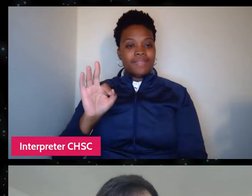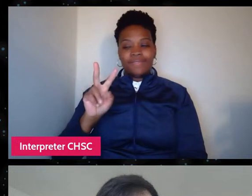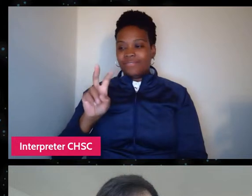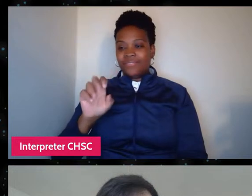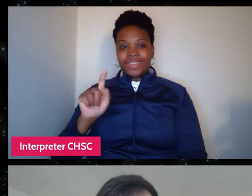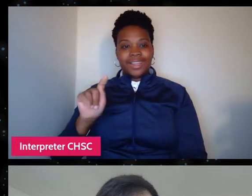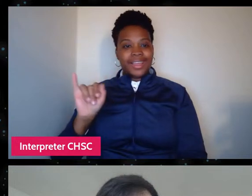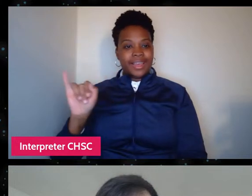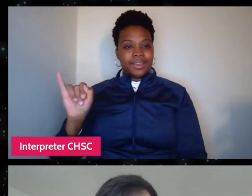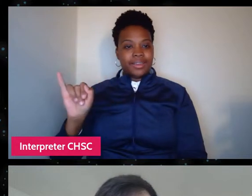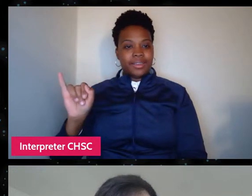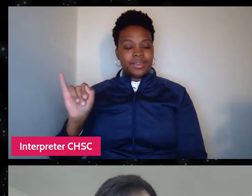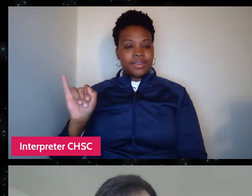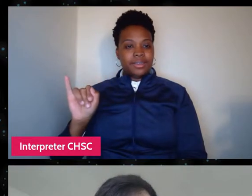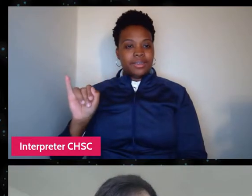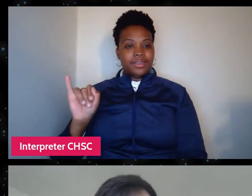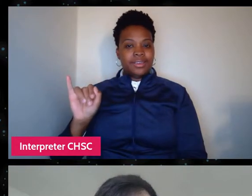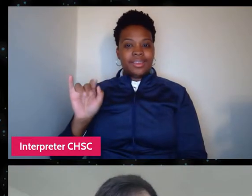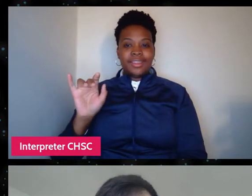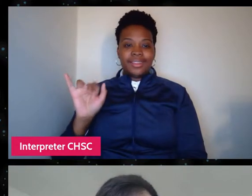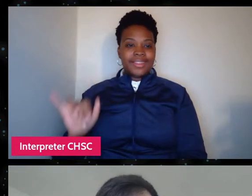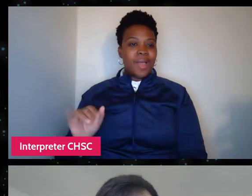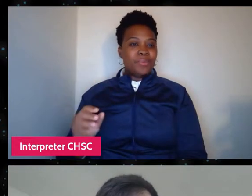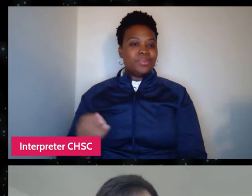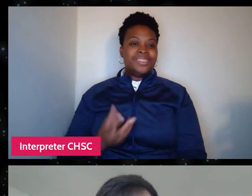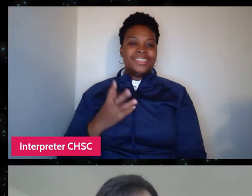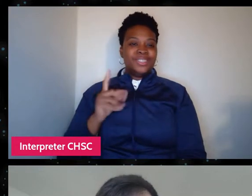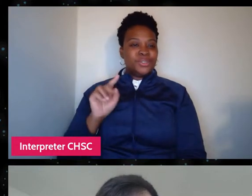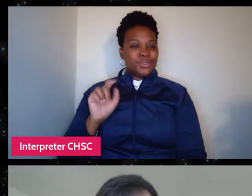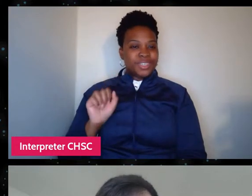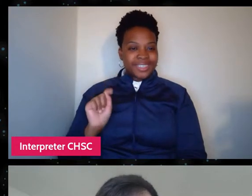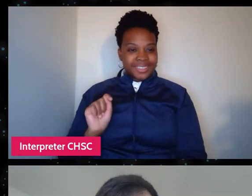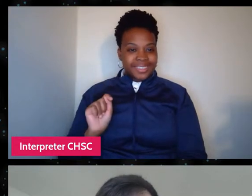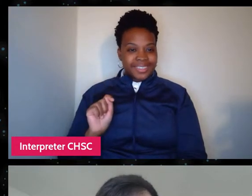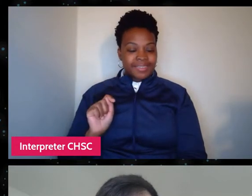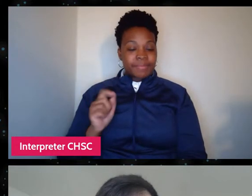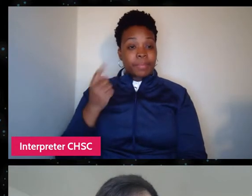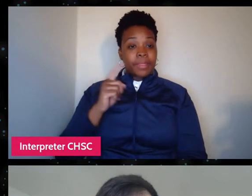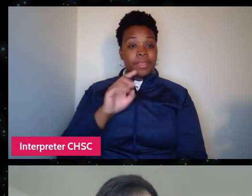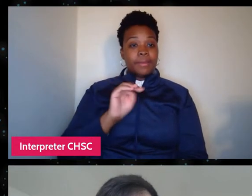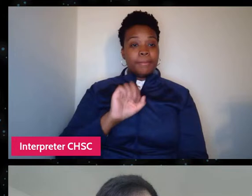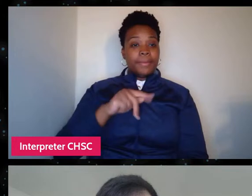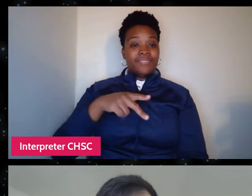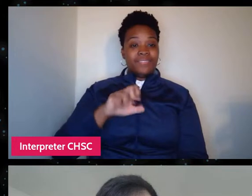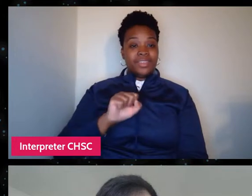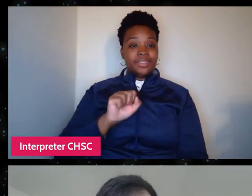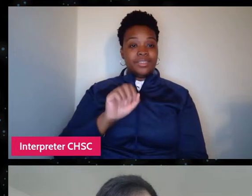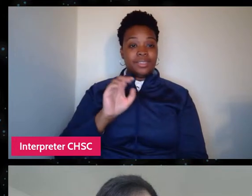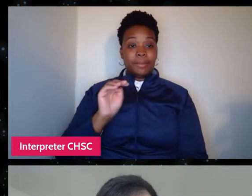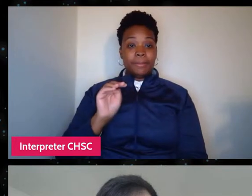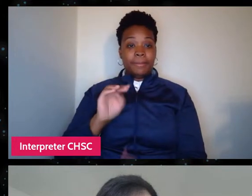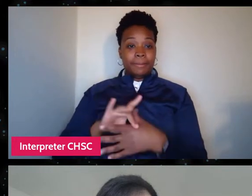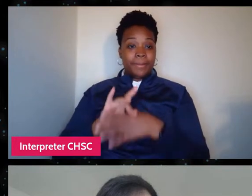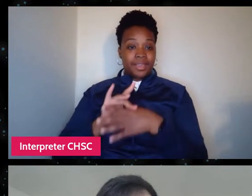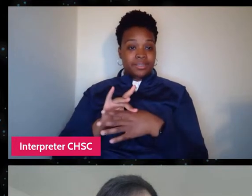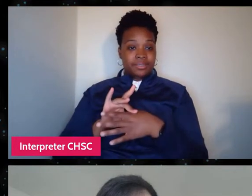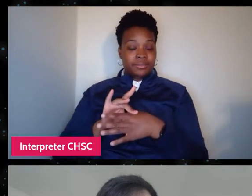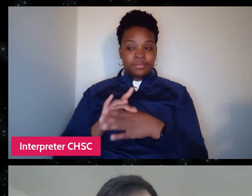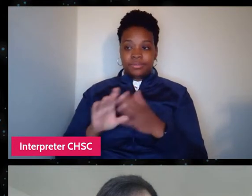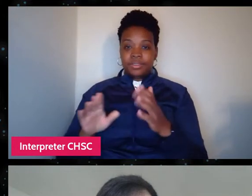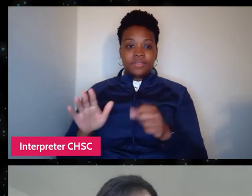was such a treat. Mm-hmm. Because Memphis Meats, throughout the entire film, I mean, it's amazing